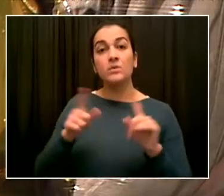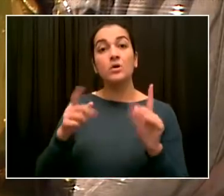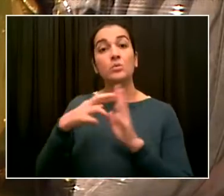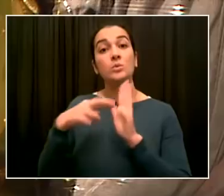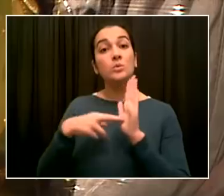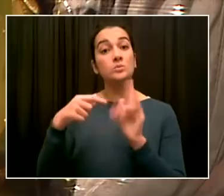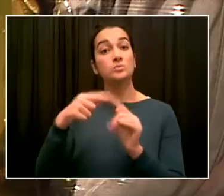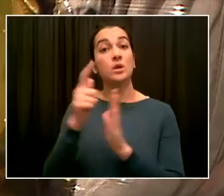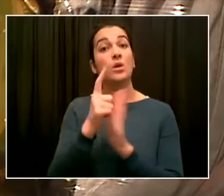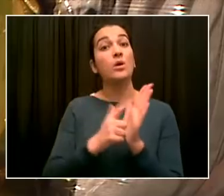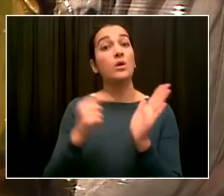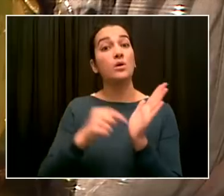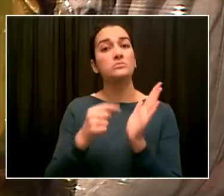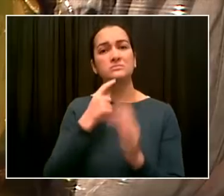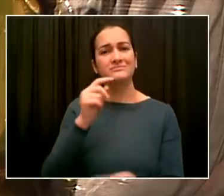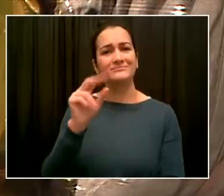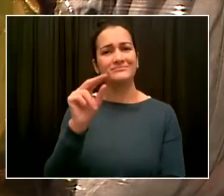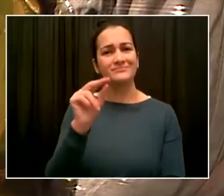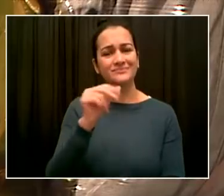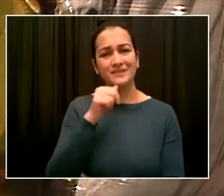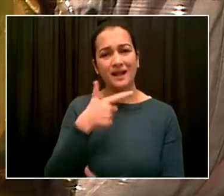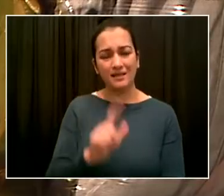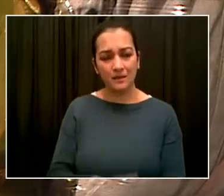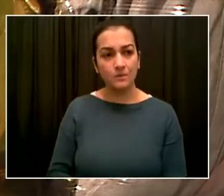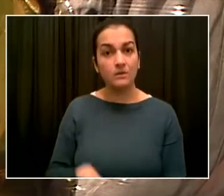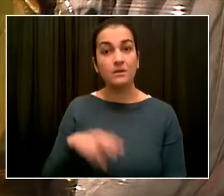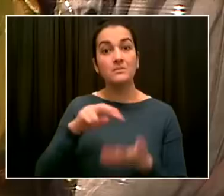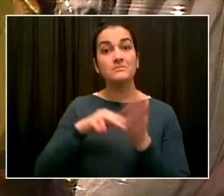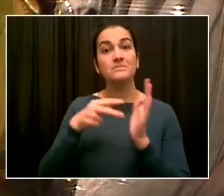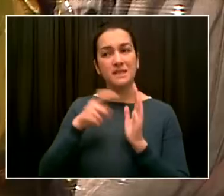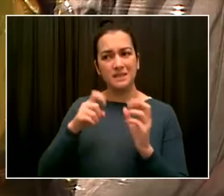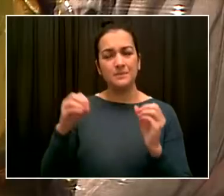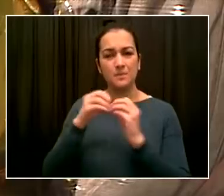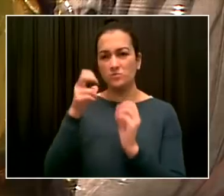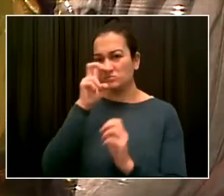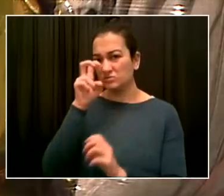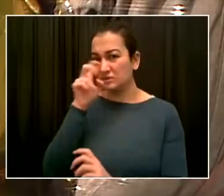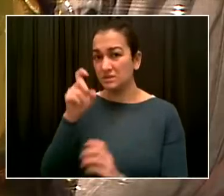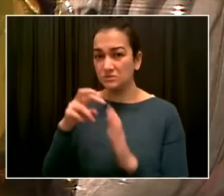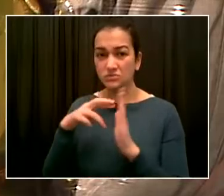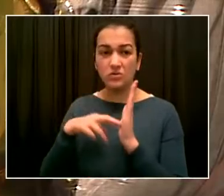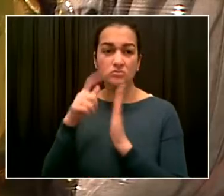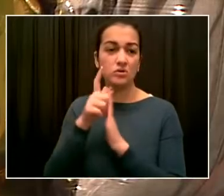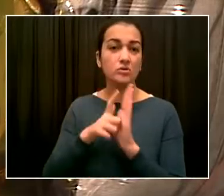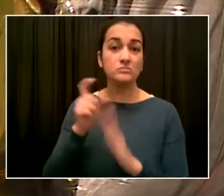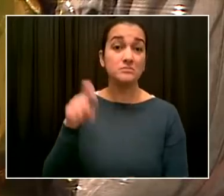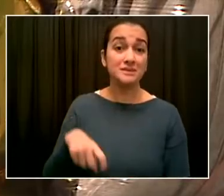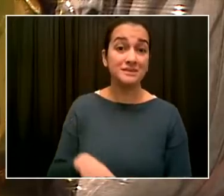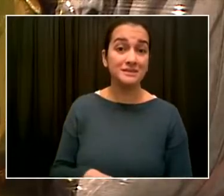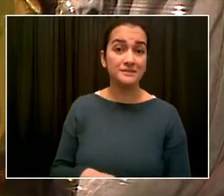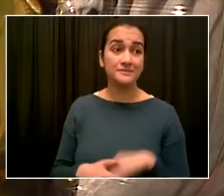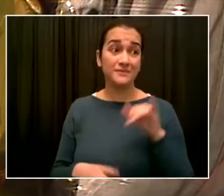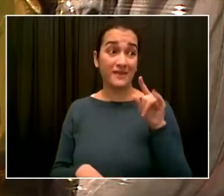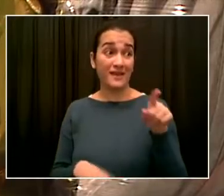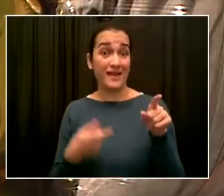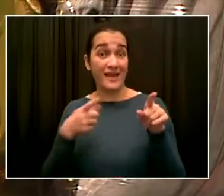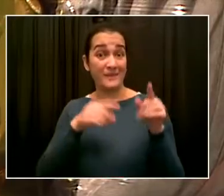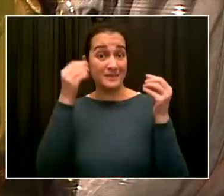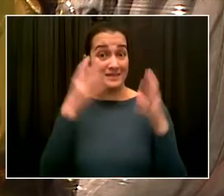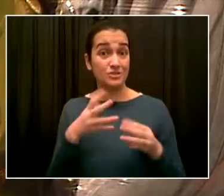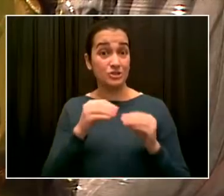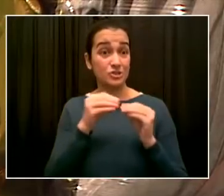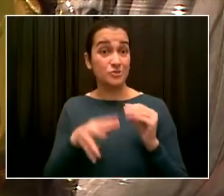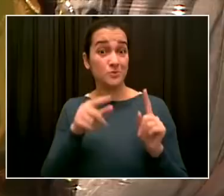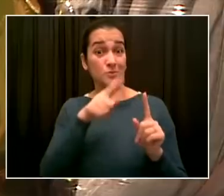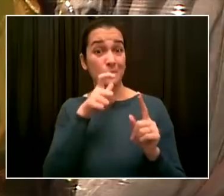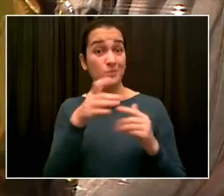still in contact with the students, well, we damn well better listen to that and address the situation. So, not knowing all the details, I can say that person